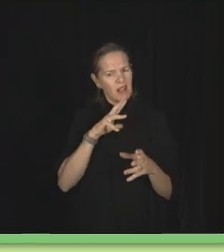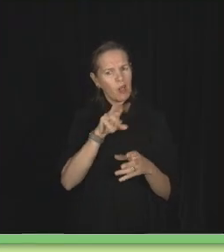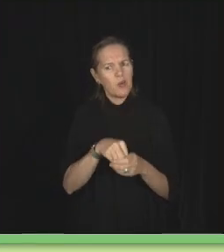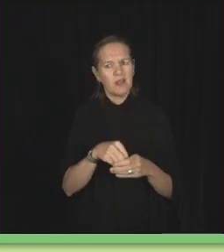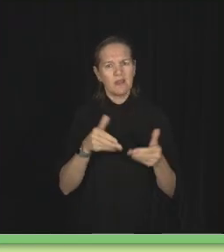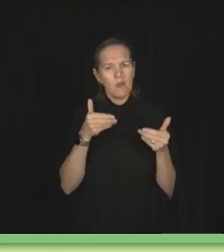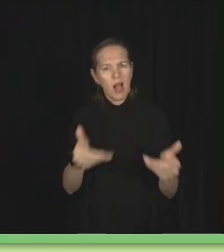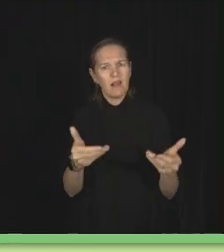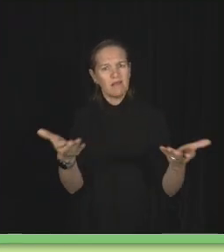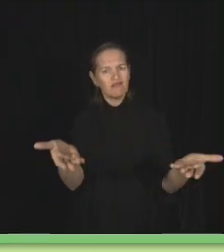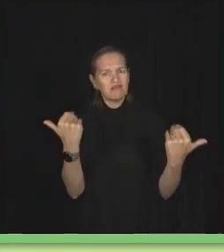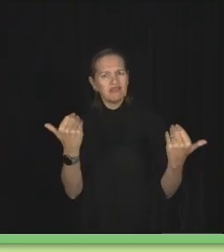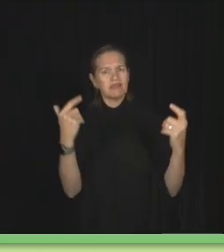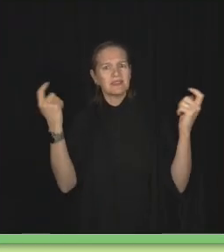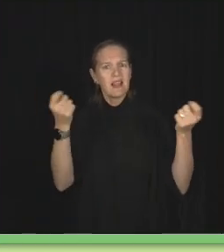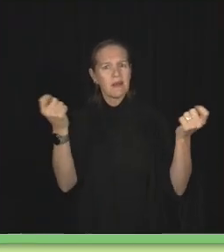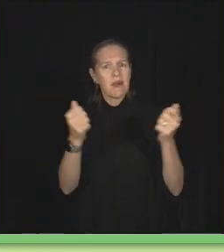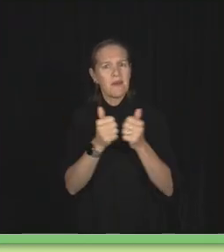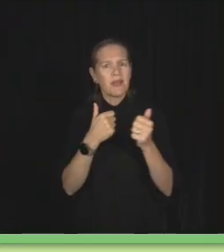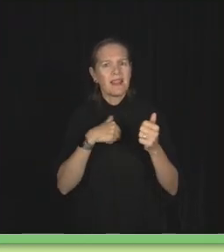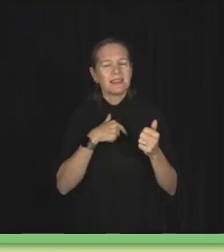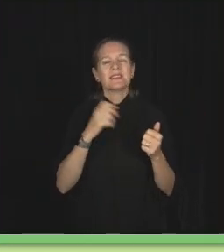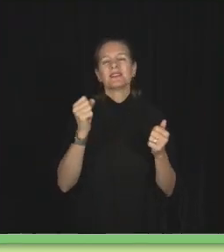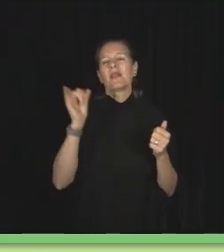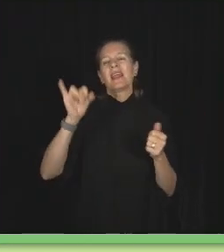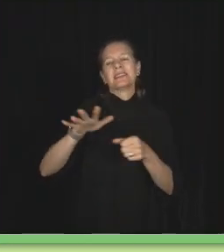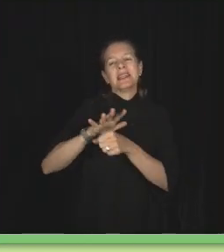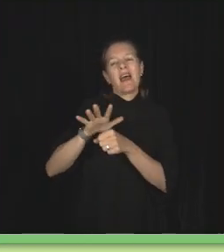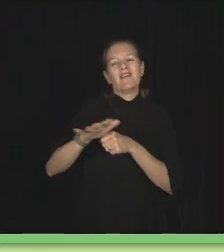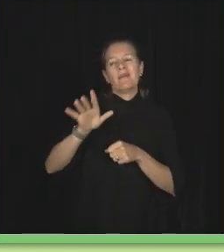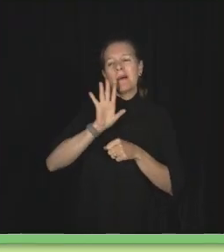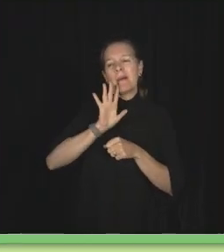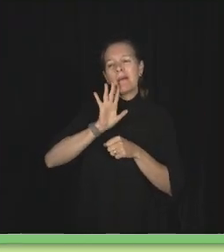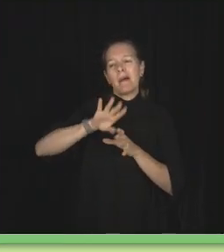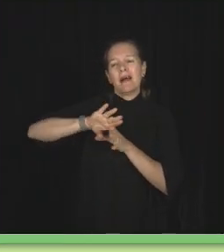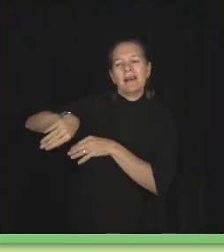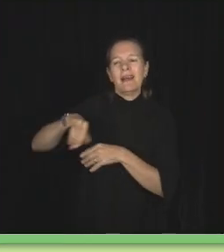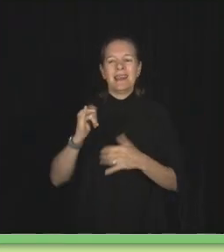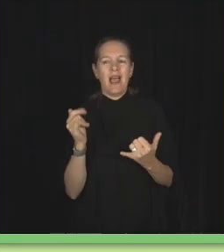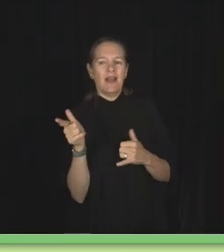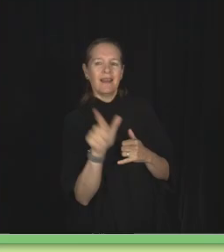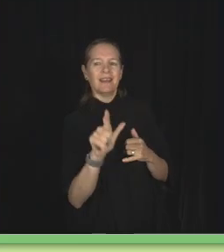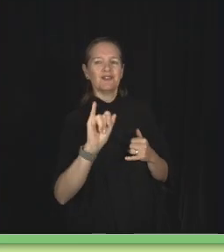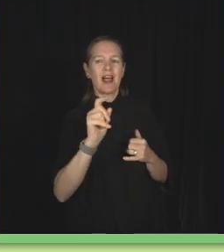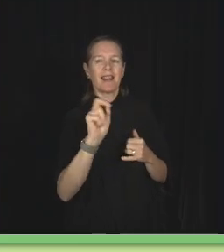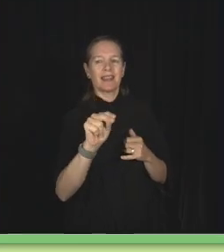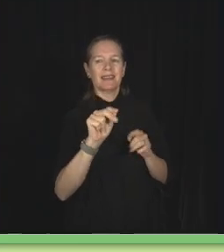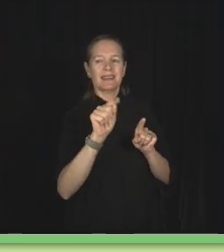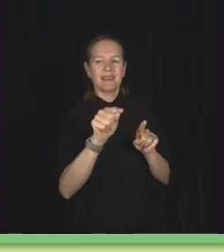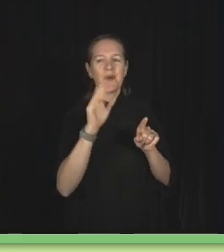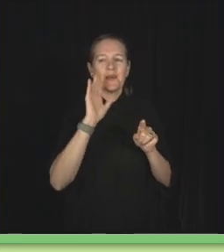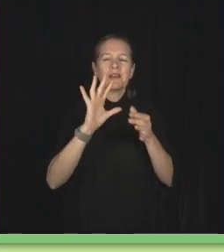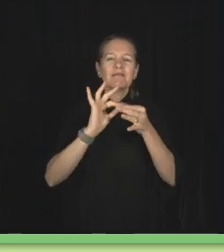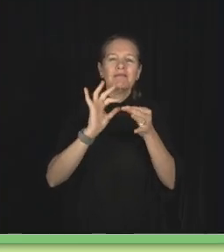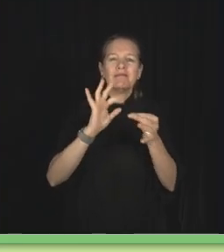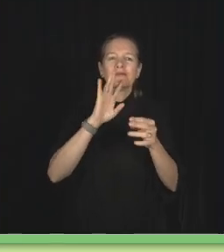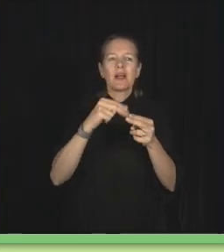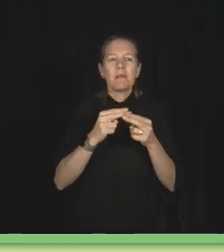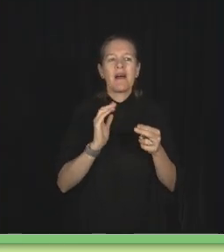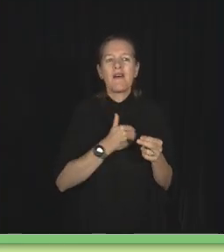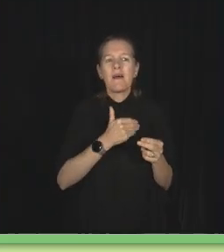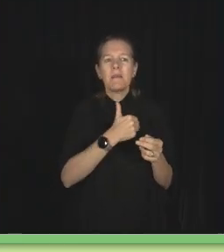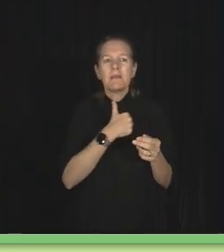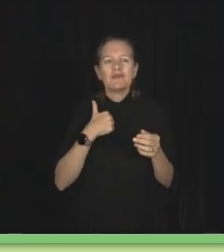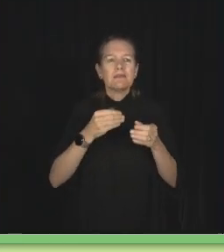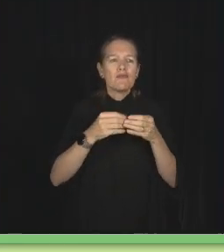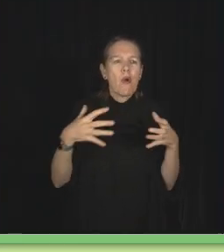this year. So that's enough of my banter. I'm going to go hand it off to Jonathan to talk a little bit about some of our membership growth and maybe where we're heading